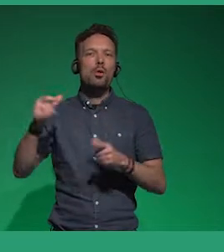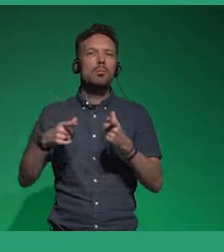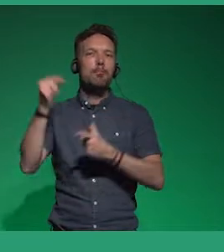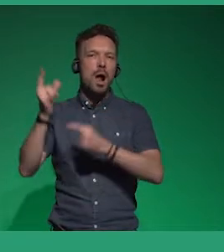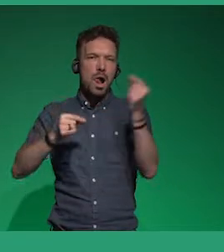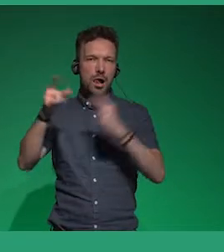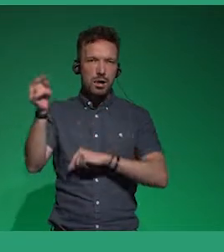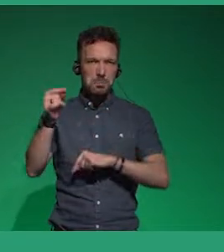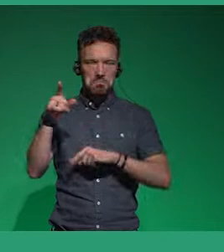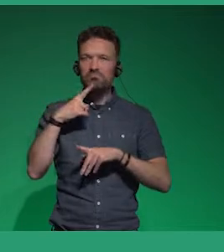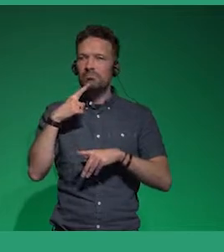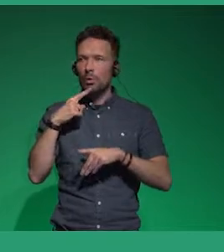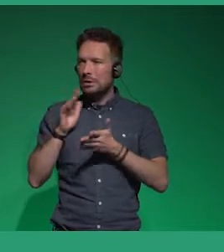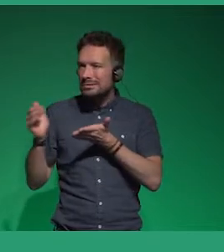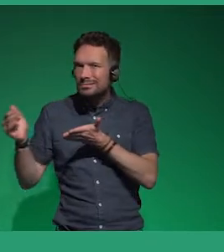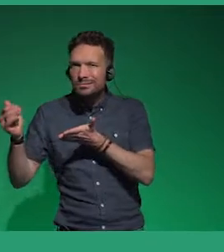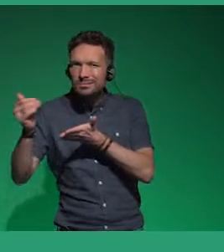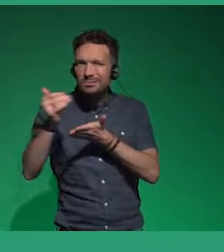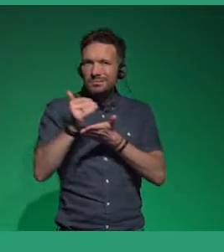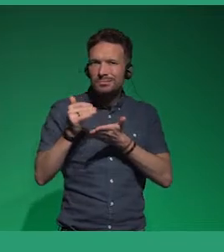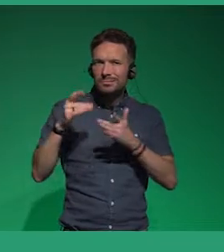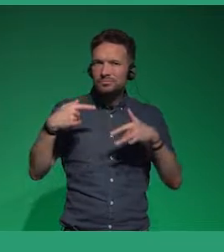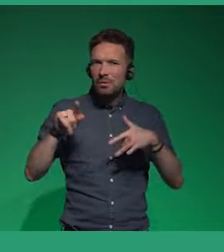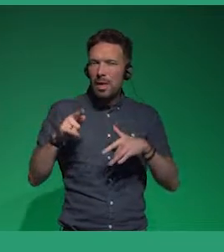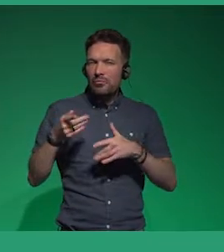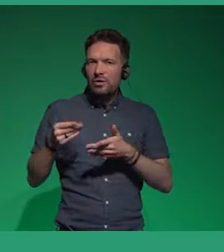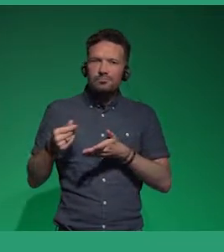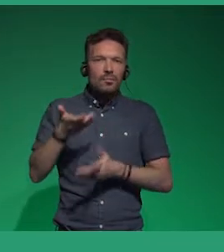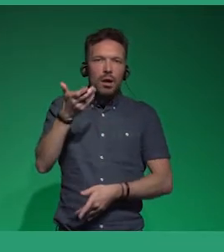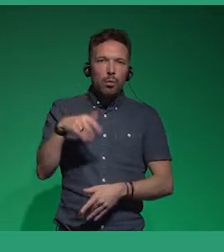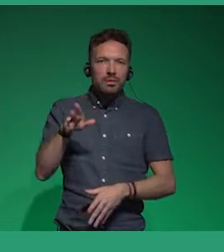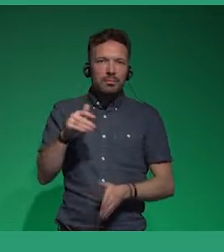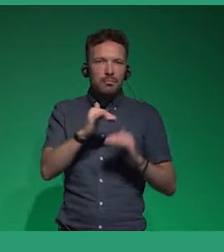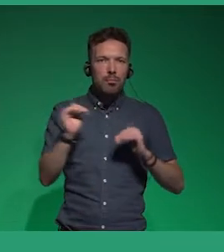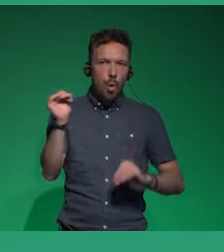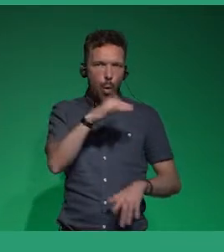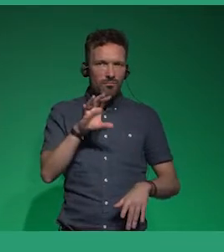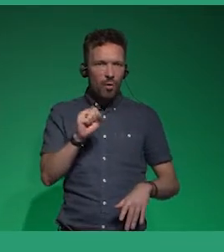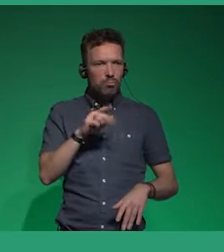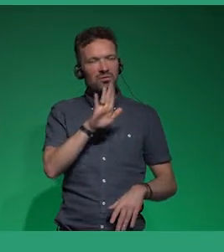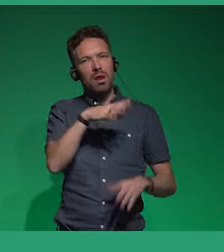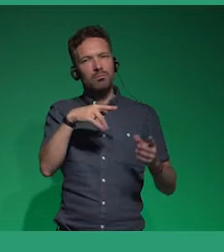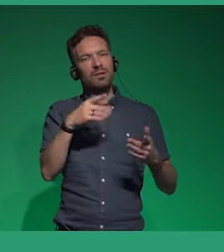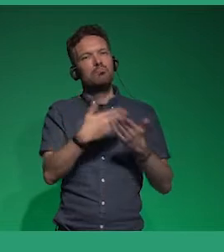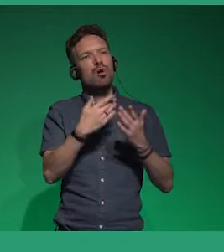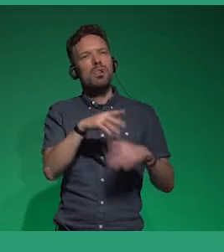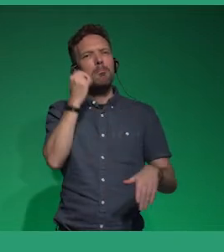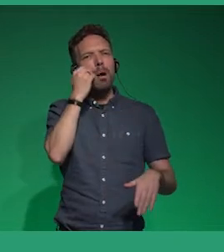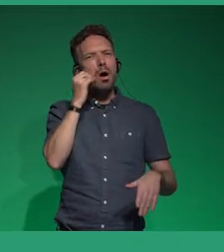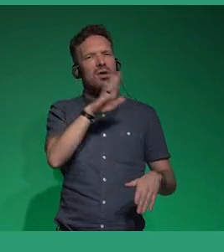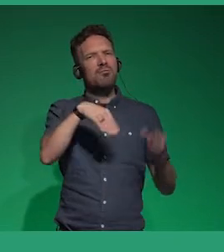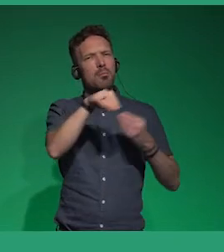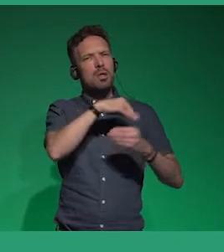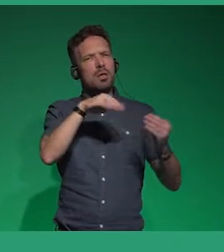as well as better nutrition and improved housing conditions. And their villages benefit from better